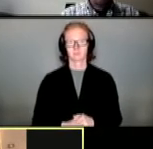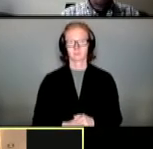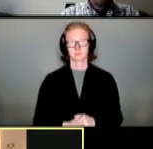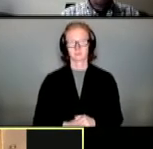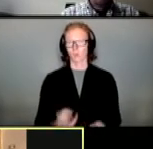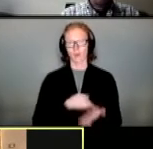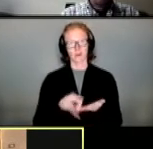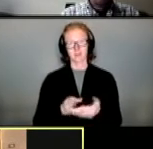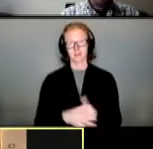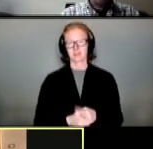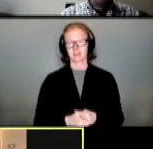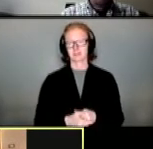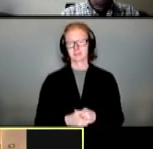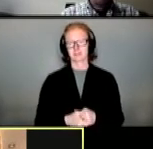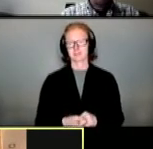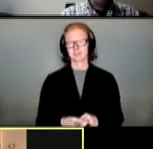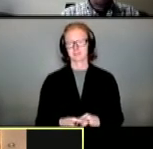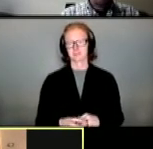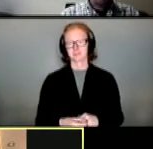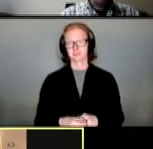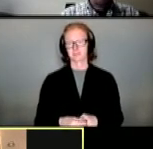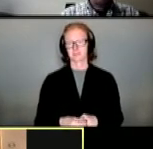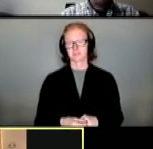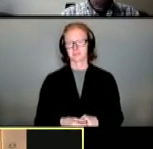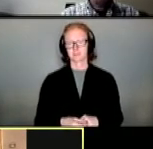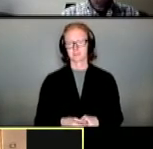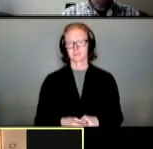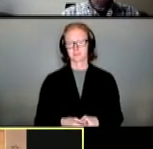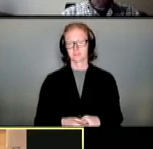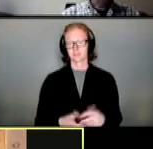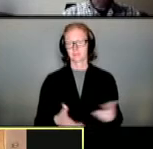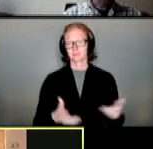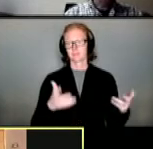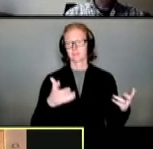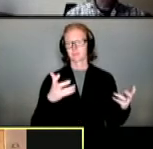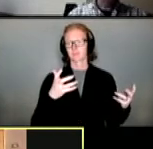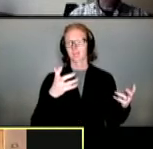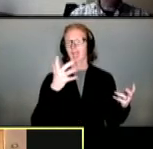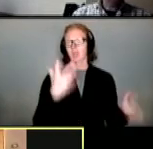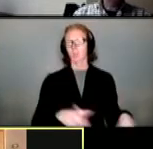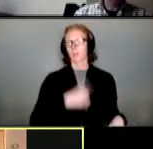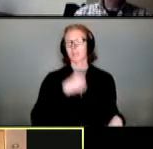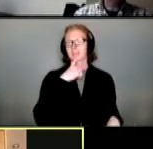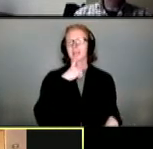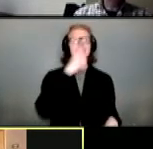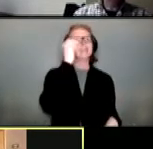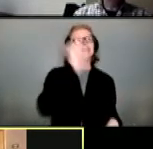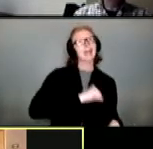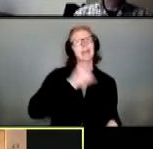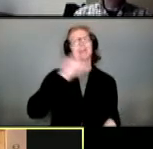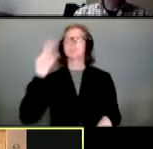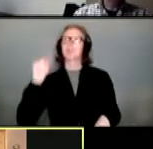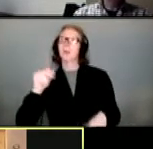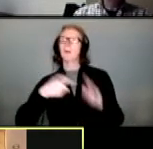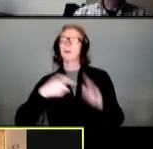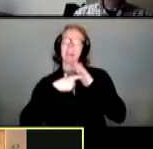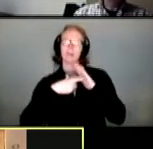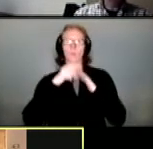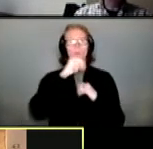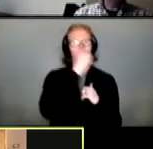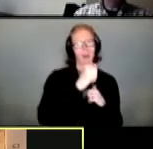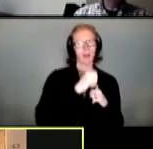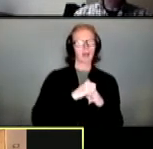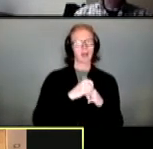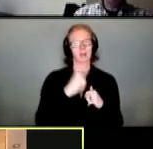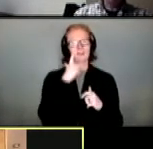that sometimes I don't want to say whether I think it definitely is or is not a mandatory subject of bargaining,